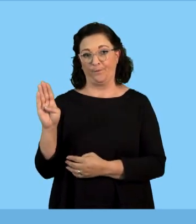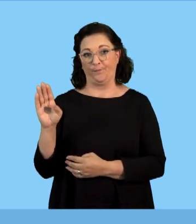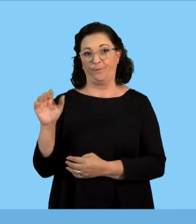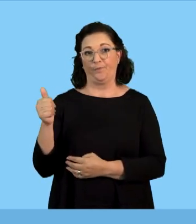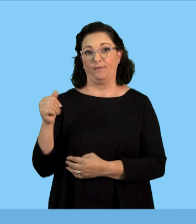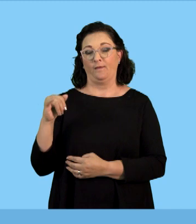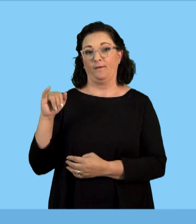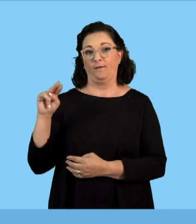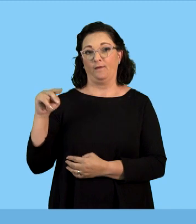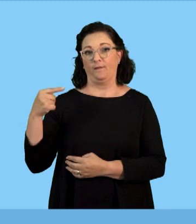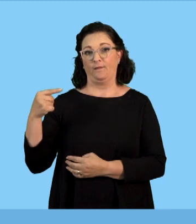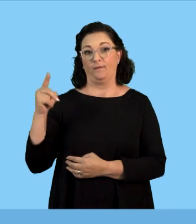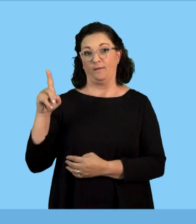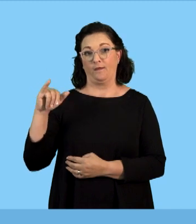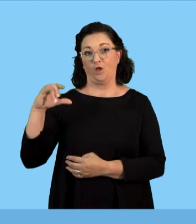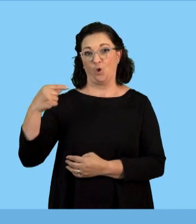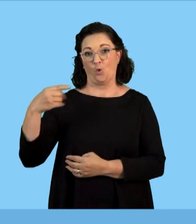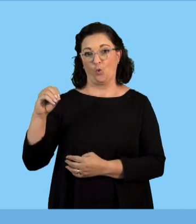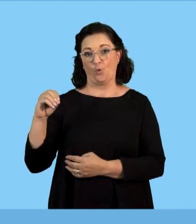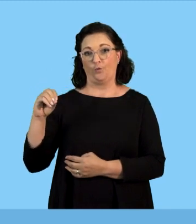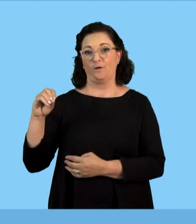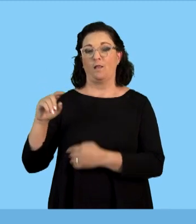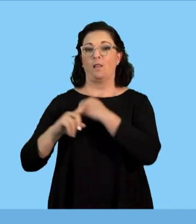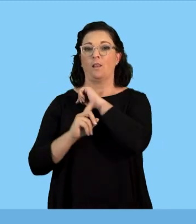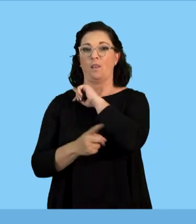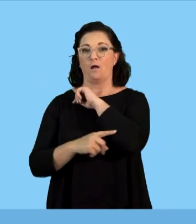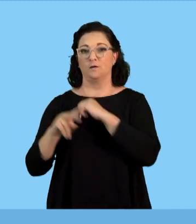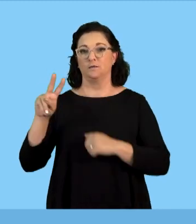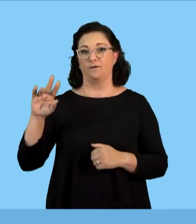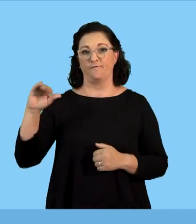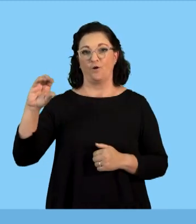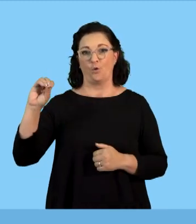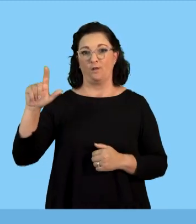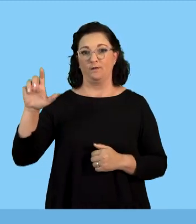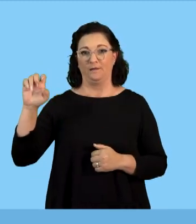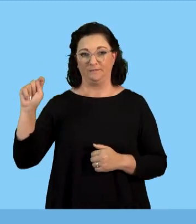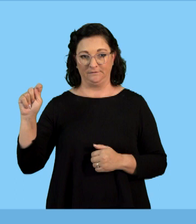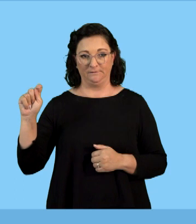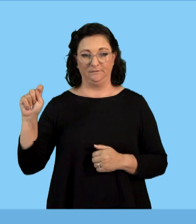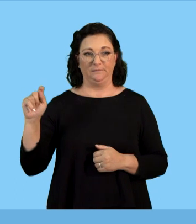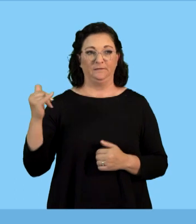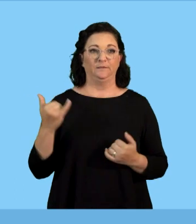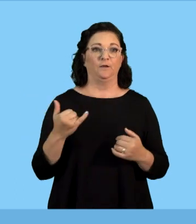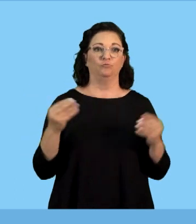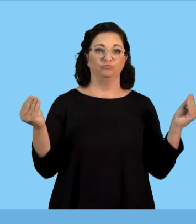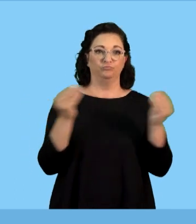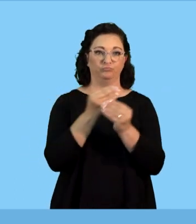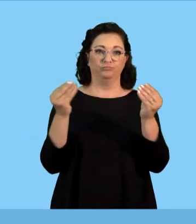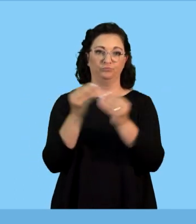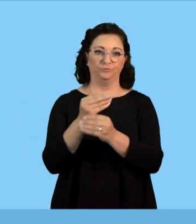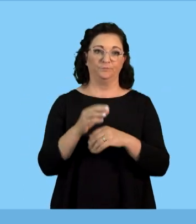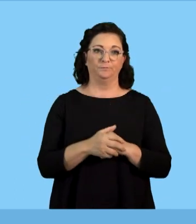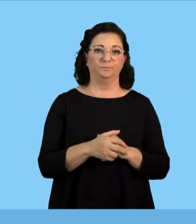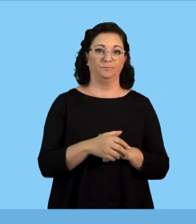blue, followed by indigo, and then the last one is going to be violet. So arrange the colors in order of increasing